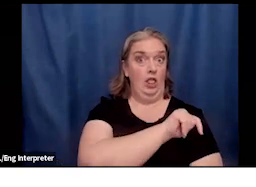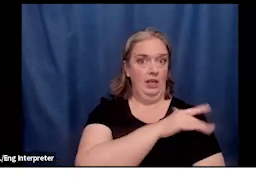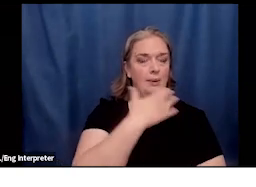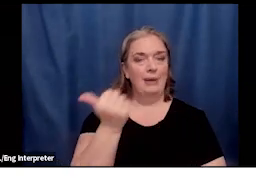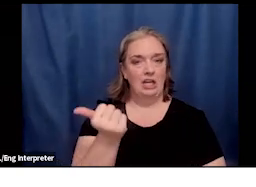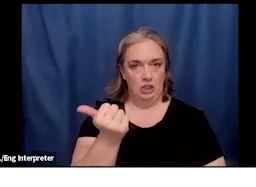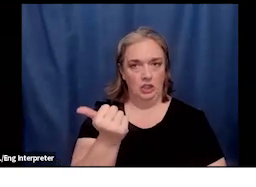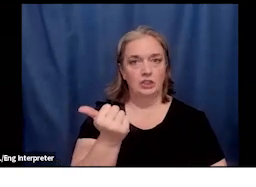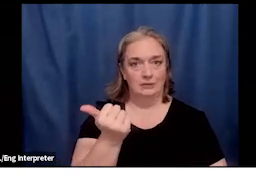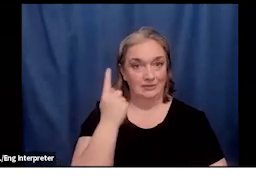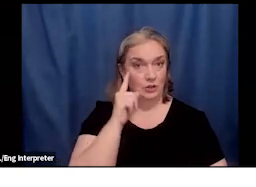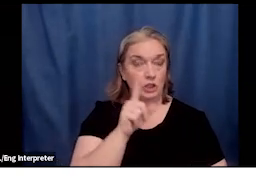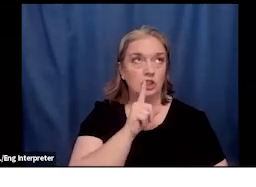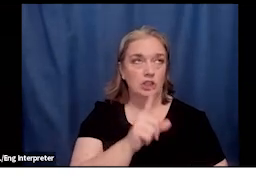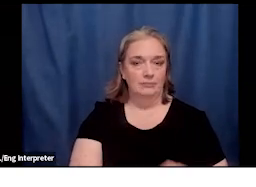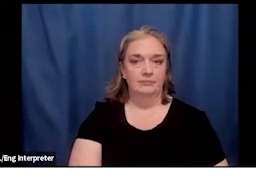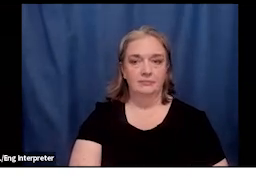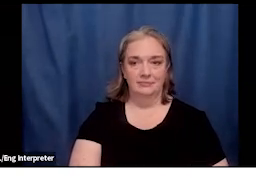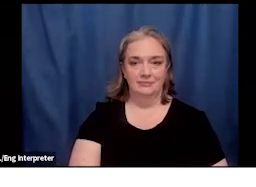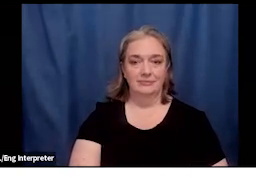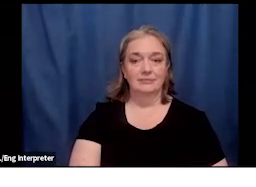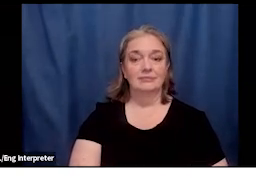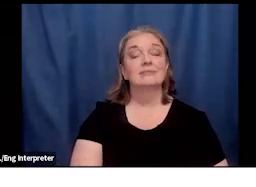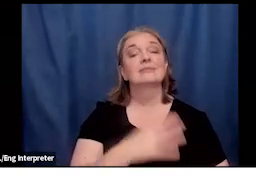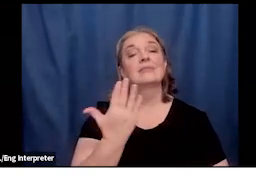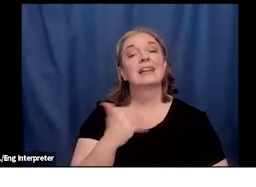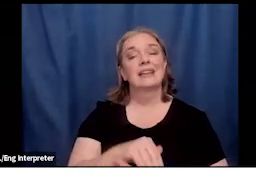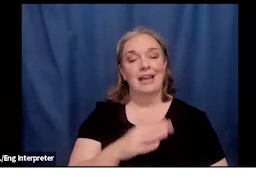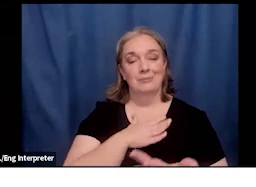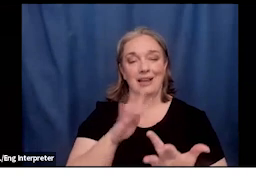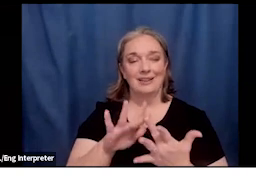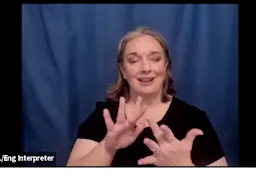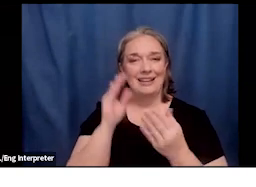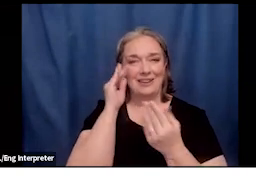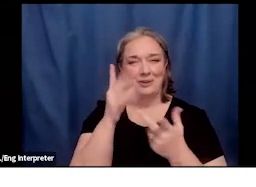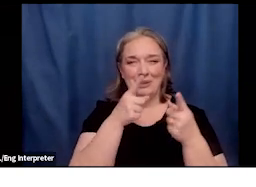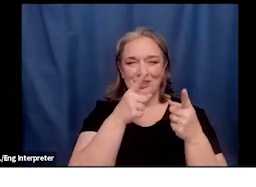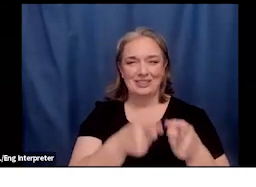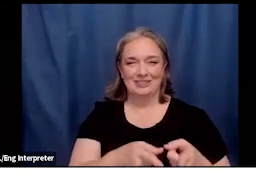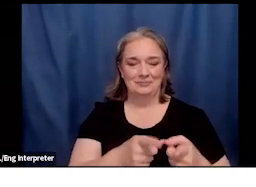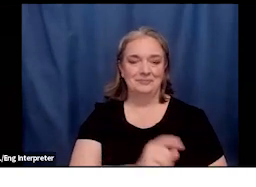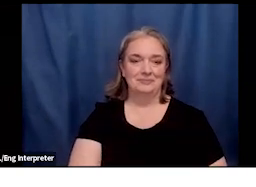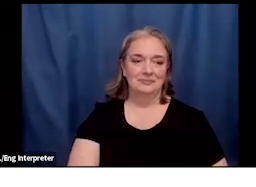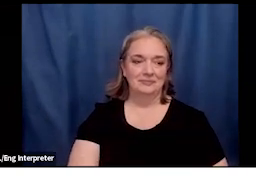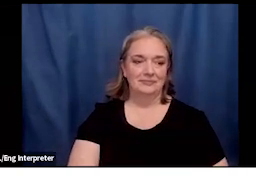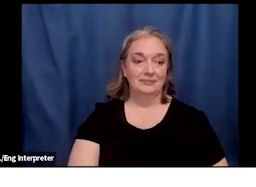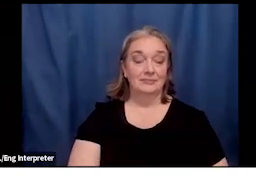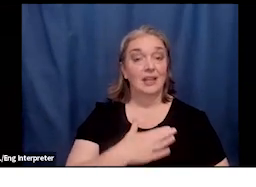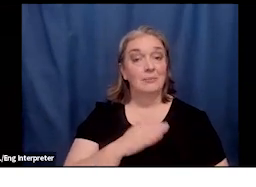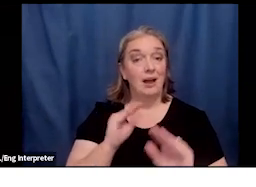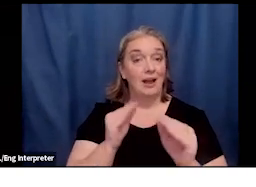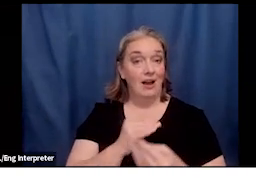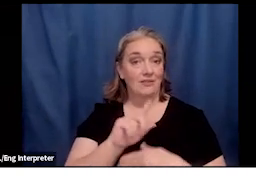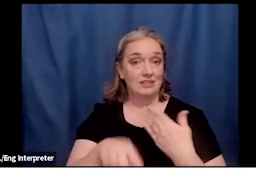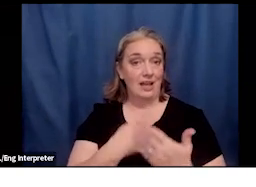sooner the better, that's for sure. And once again, my contact information is here on the screen and my office